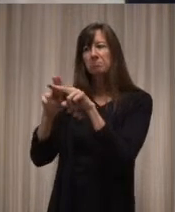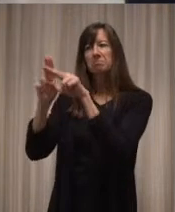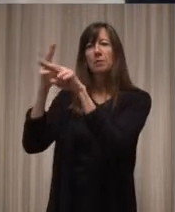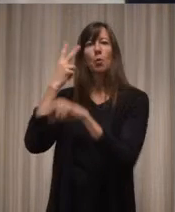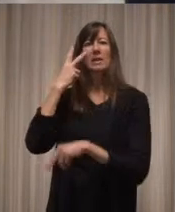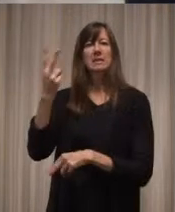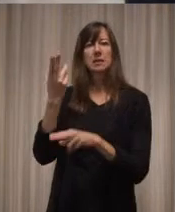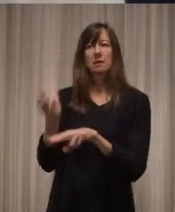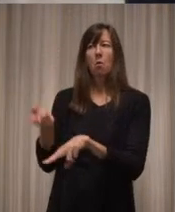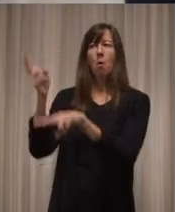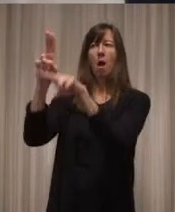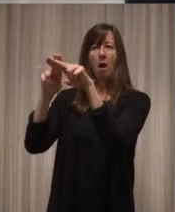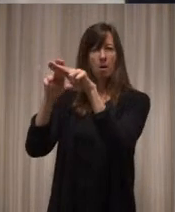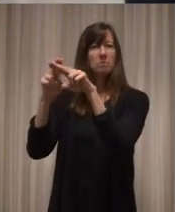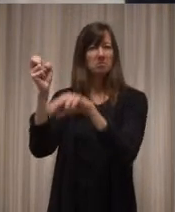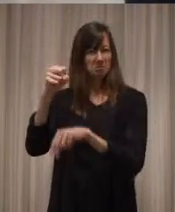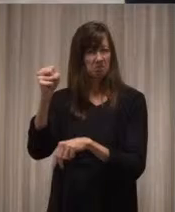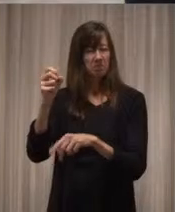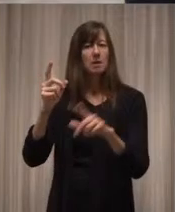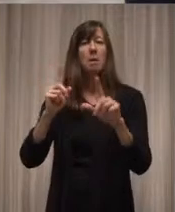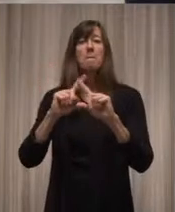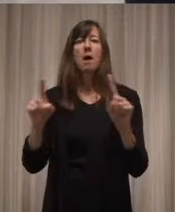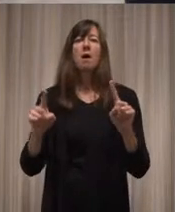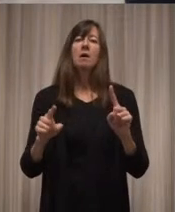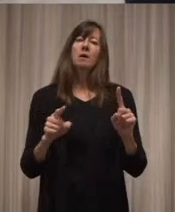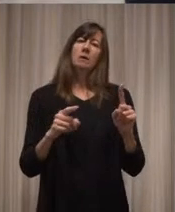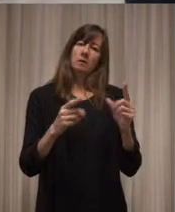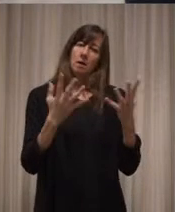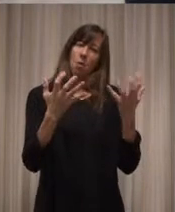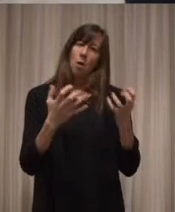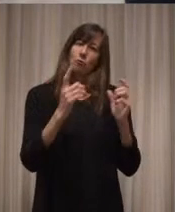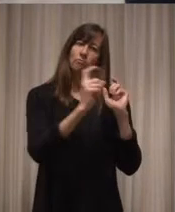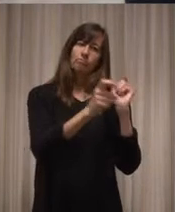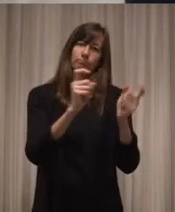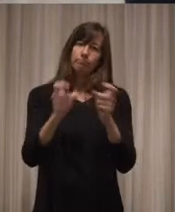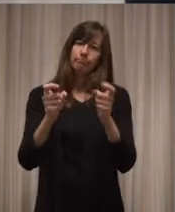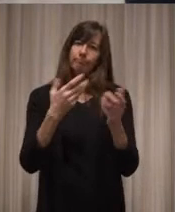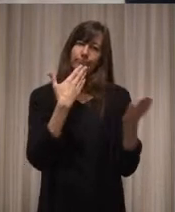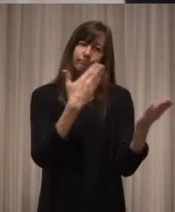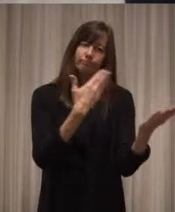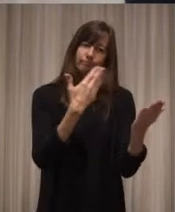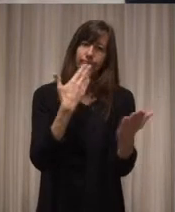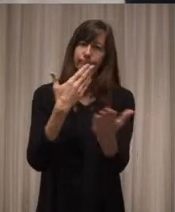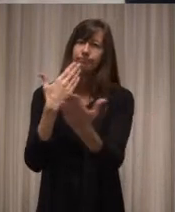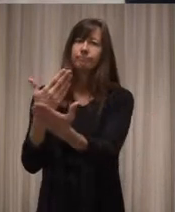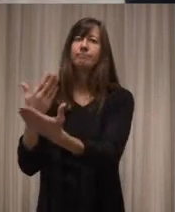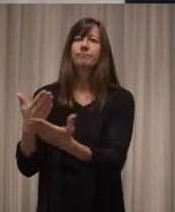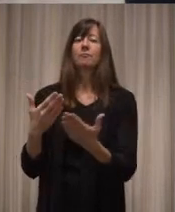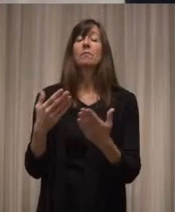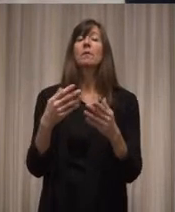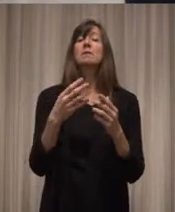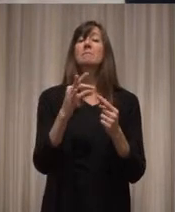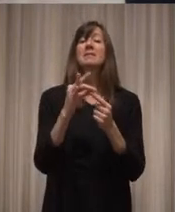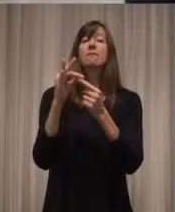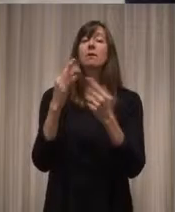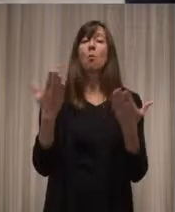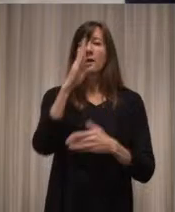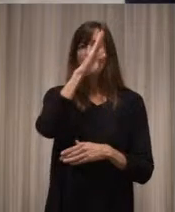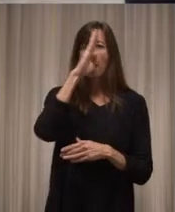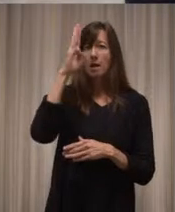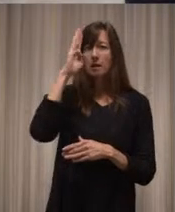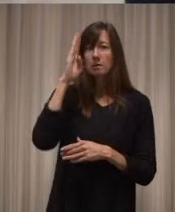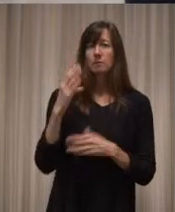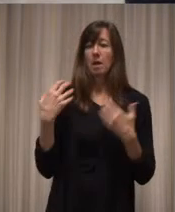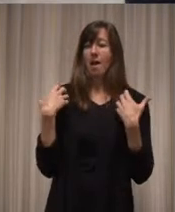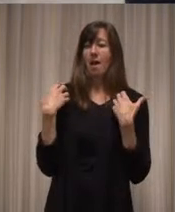give thanks and recognition particularly to Health Alliance, who significantly added to their